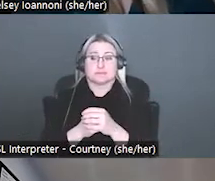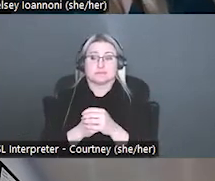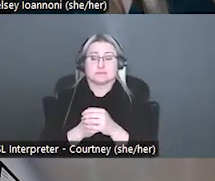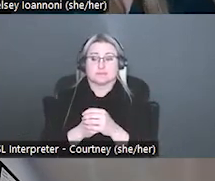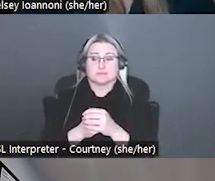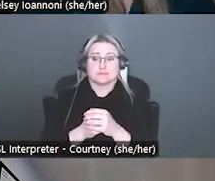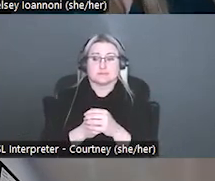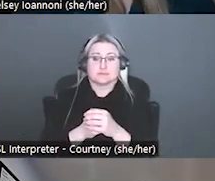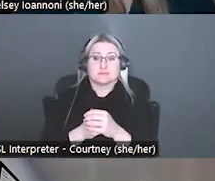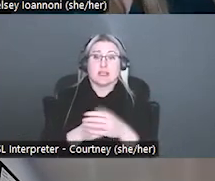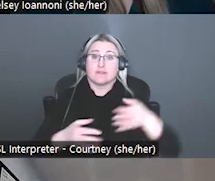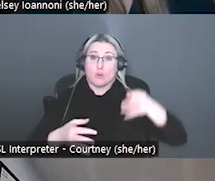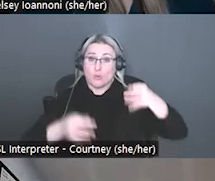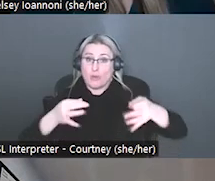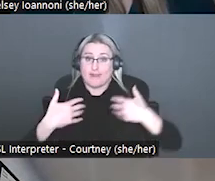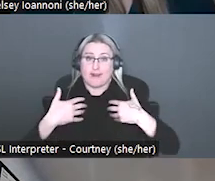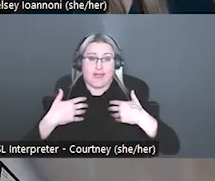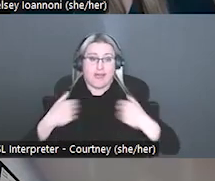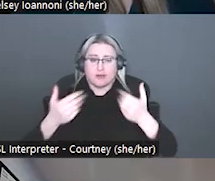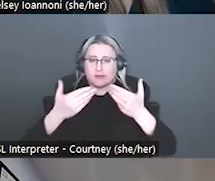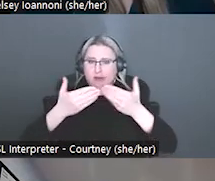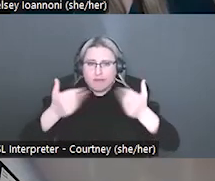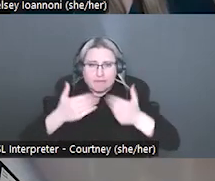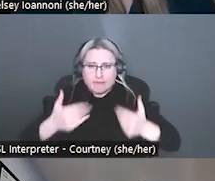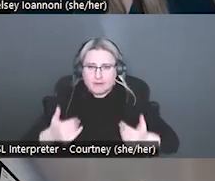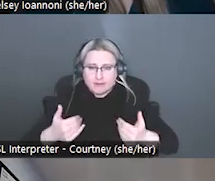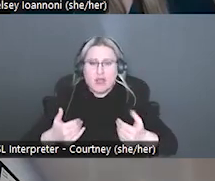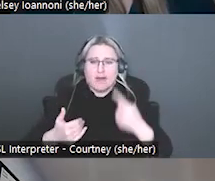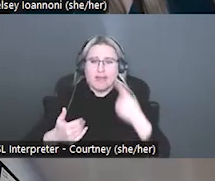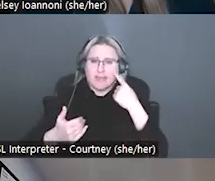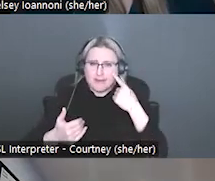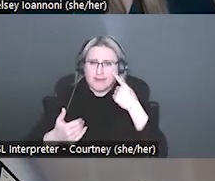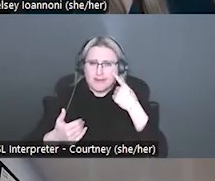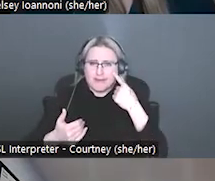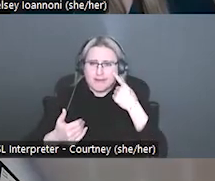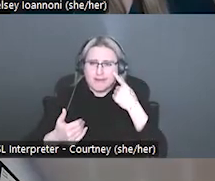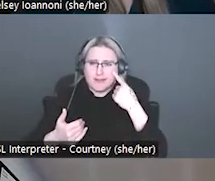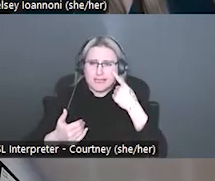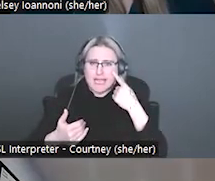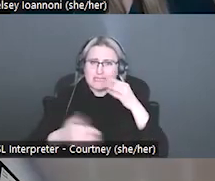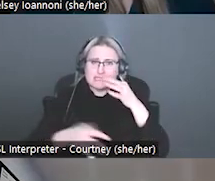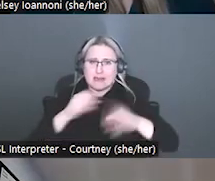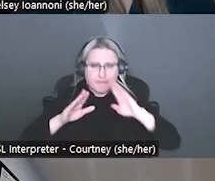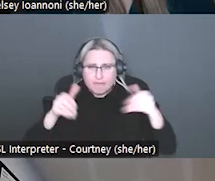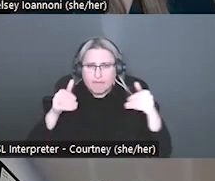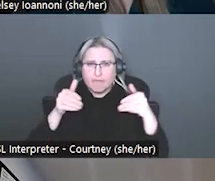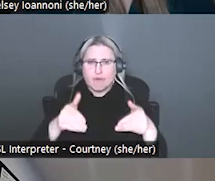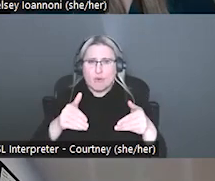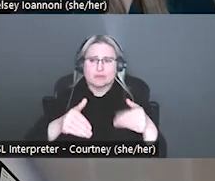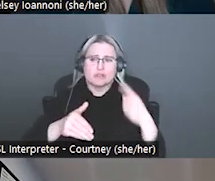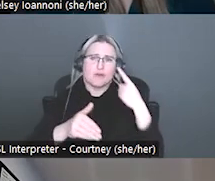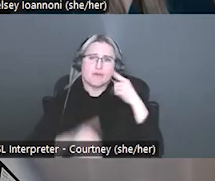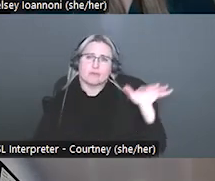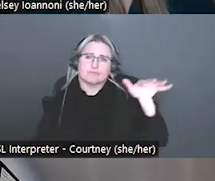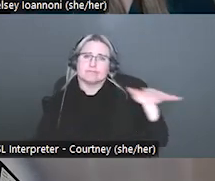disentangling weight from health as it thinks through these internal cues, right? Without a hyper focus on the external normative models